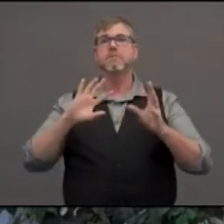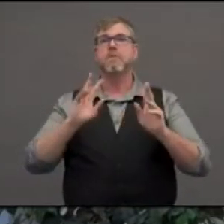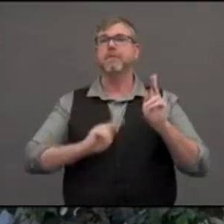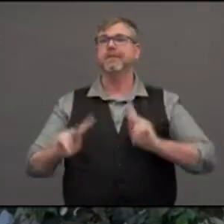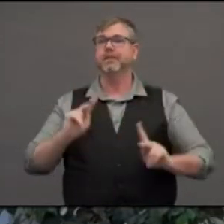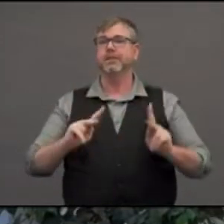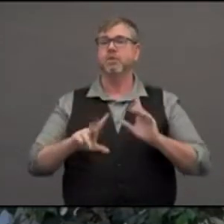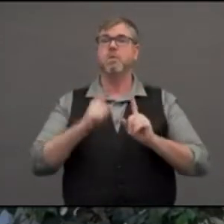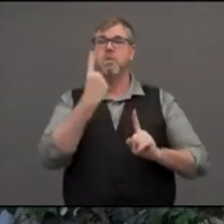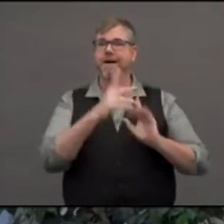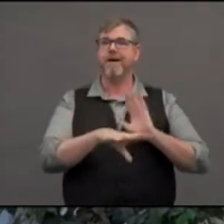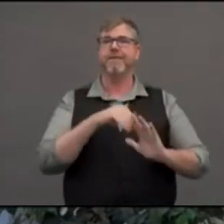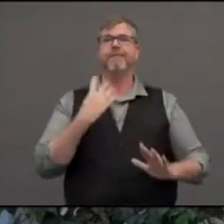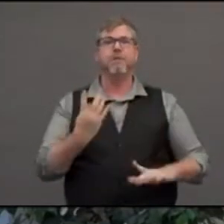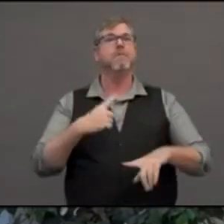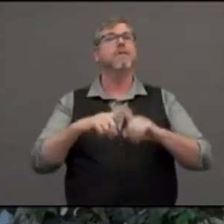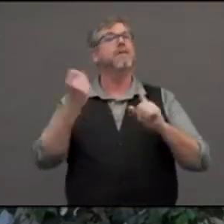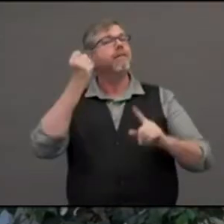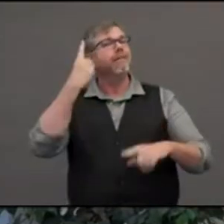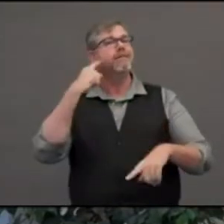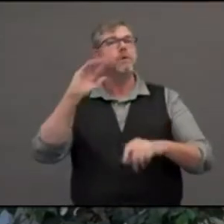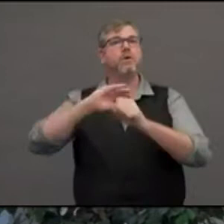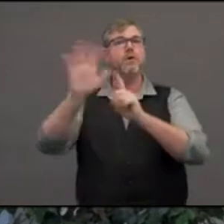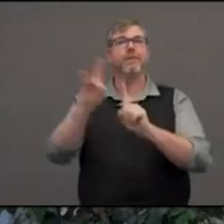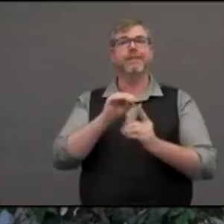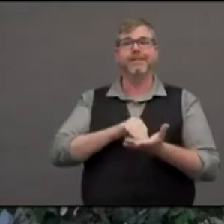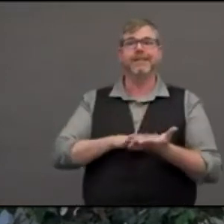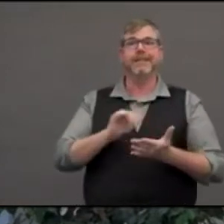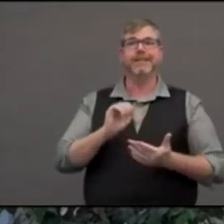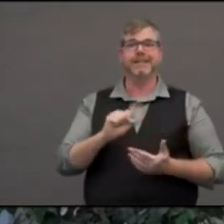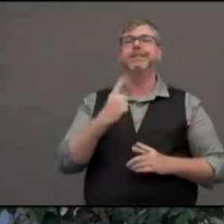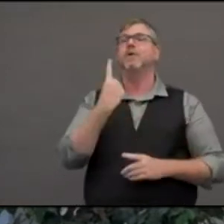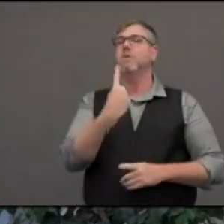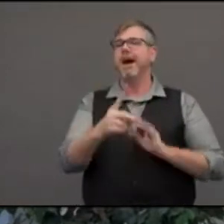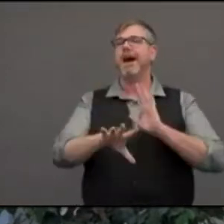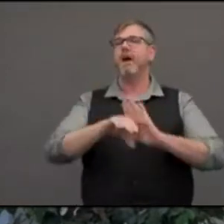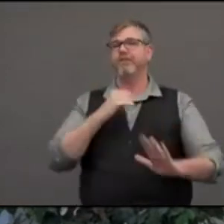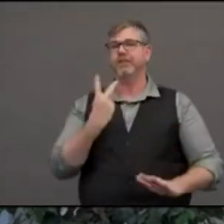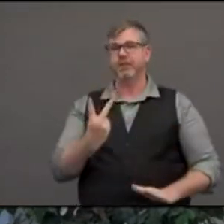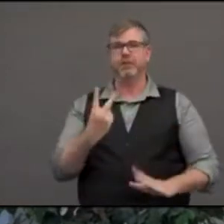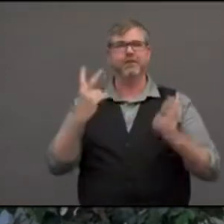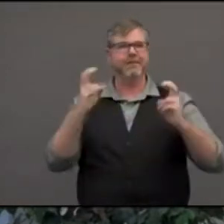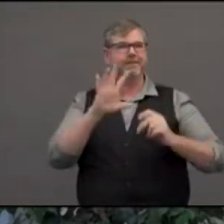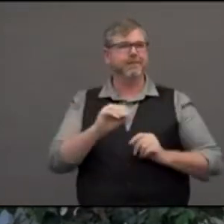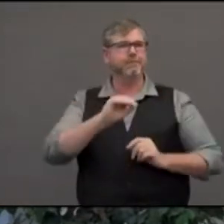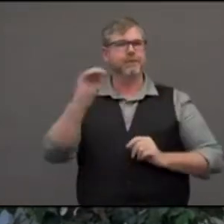So that means that when somebody tests positive in our county,